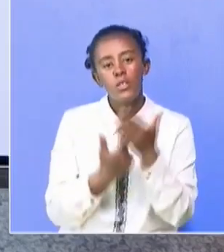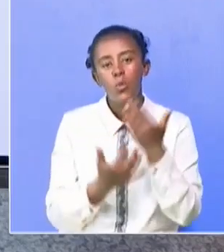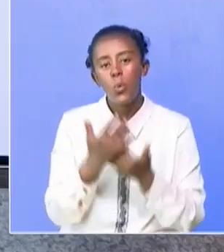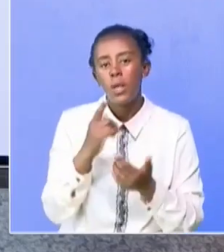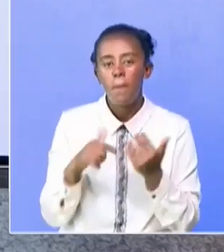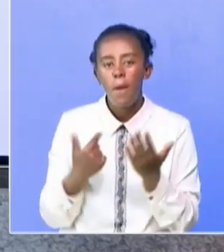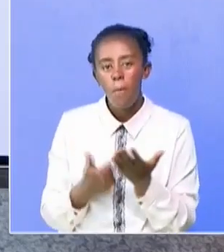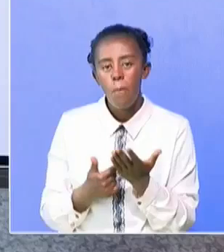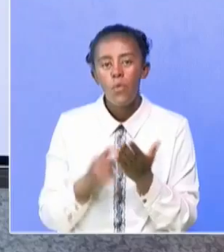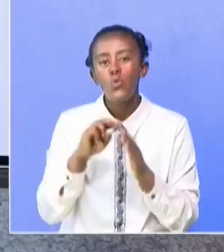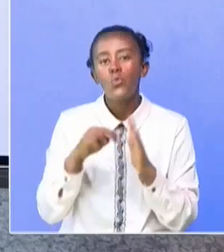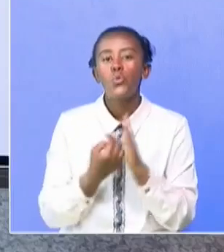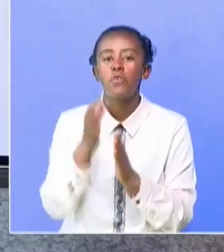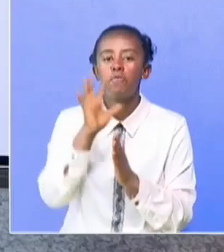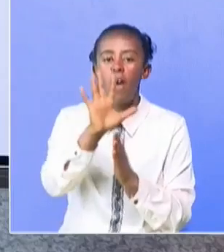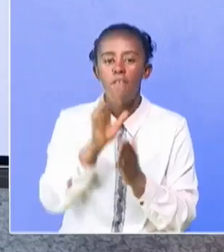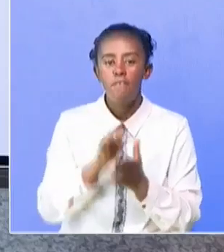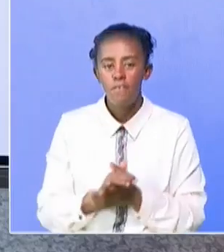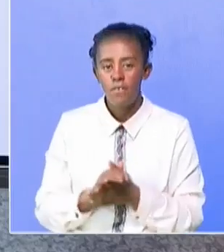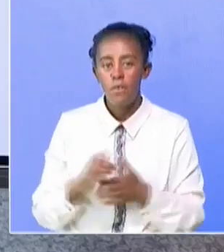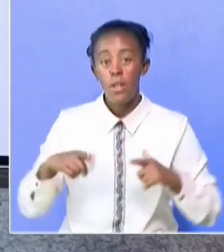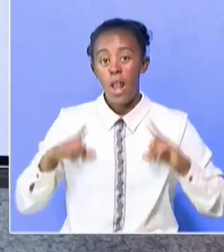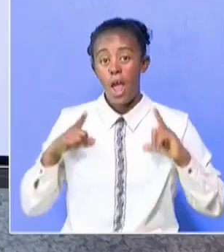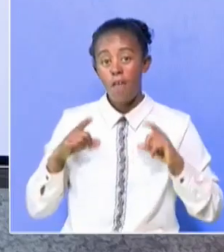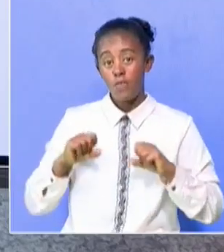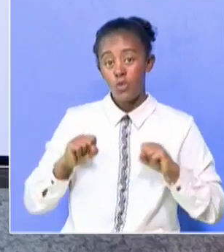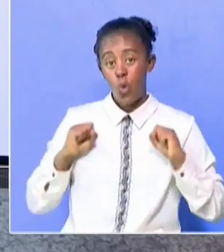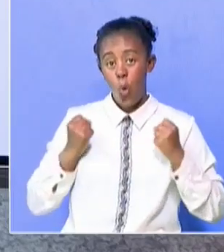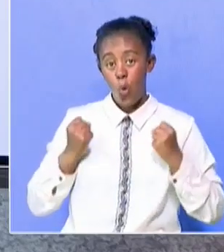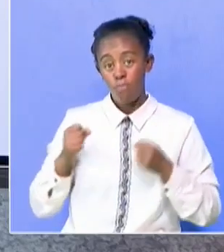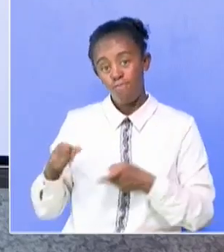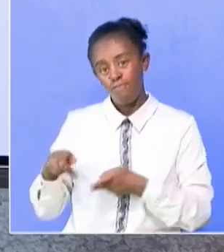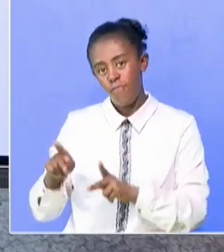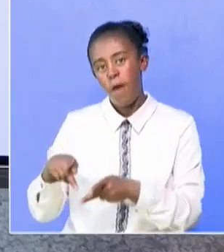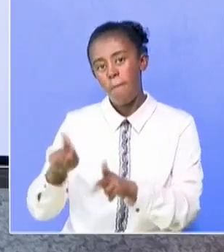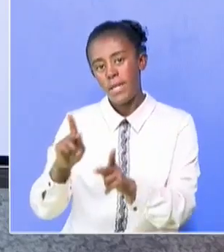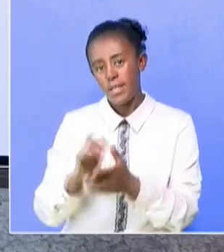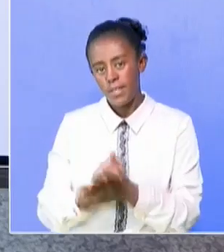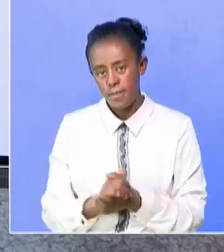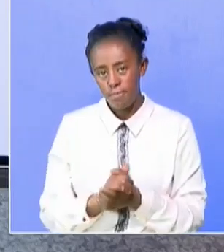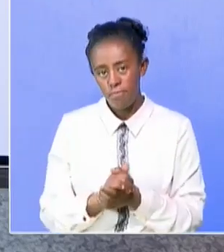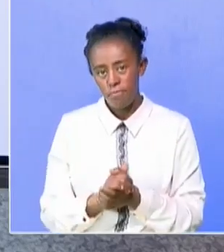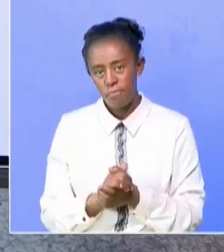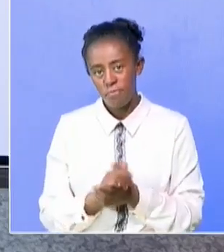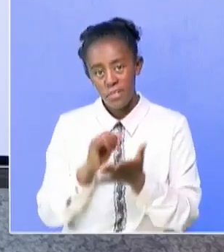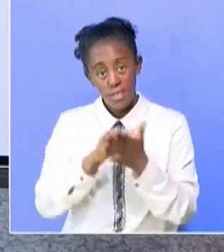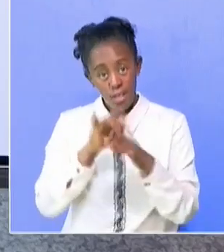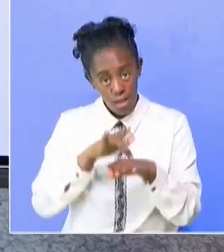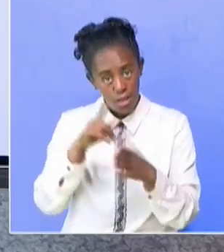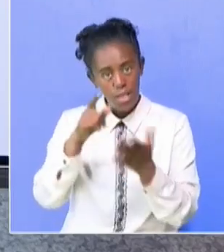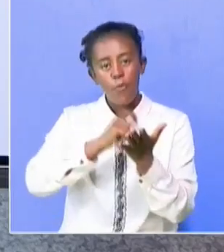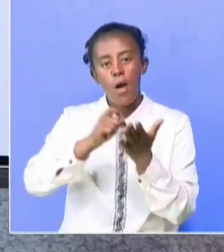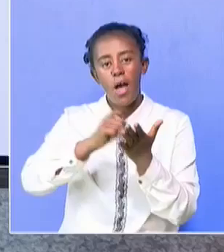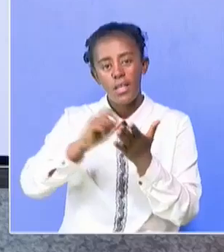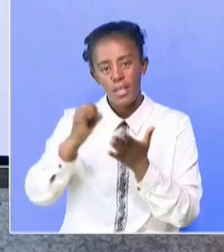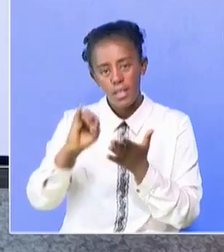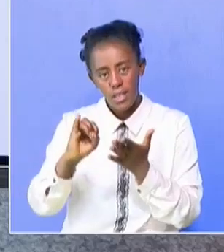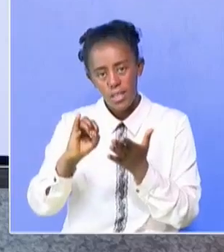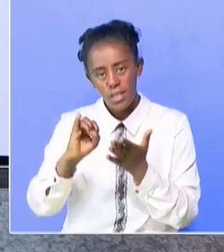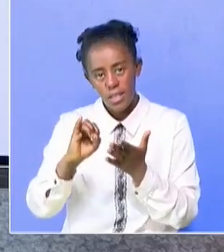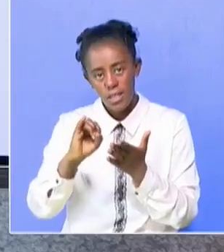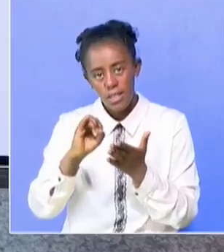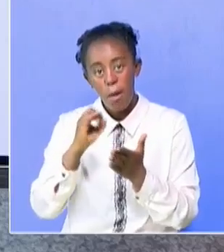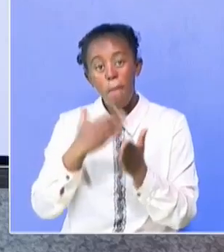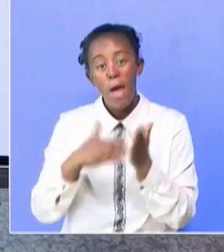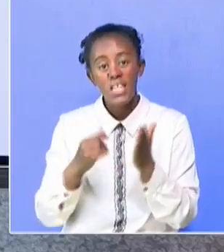about Unit 5, livestock farming. That is writing, the party